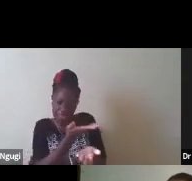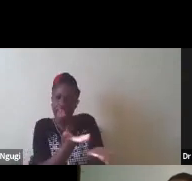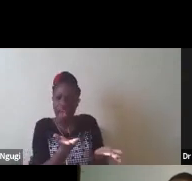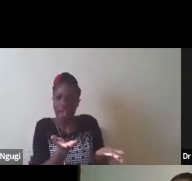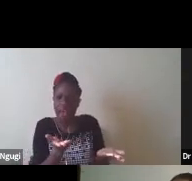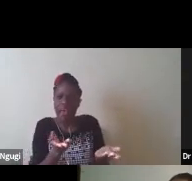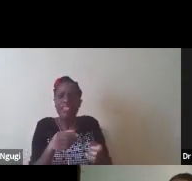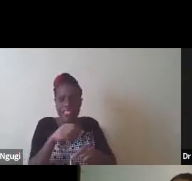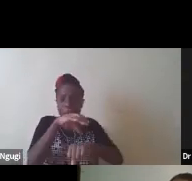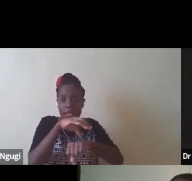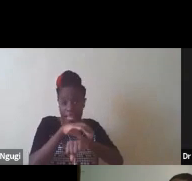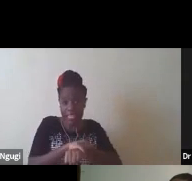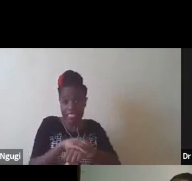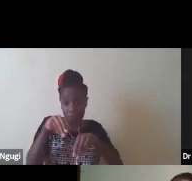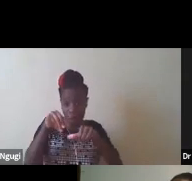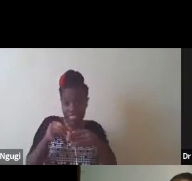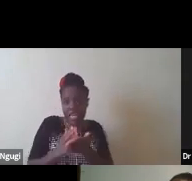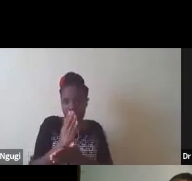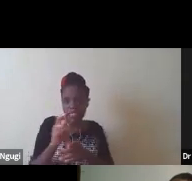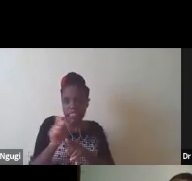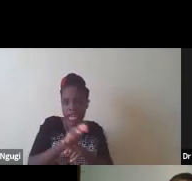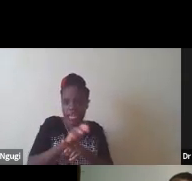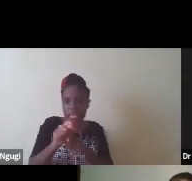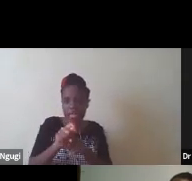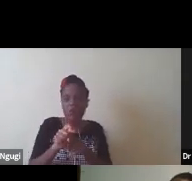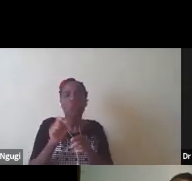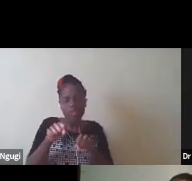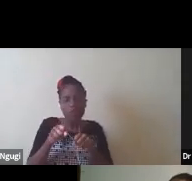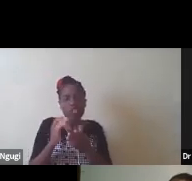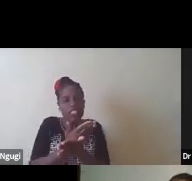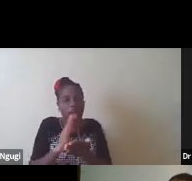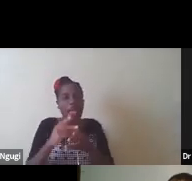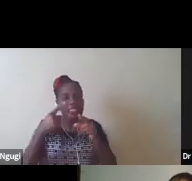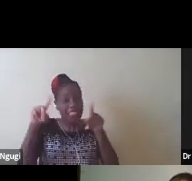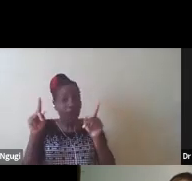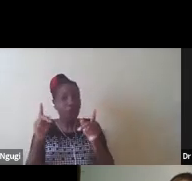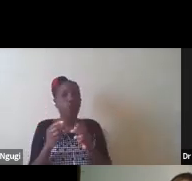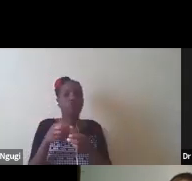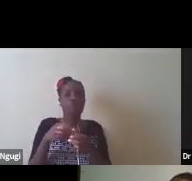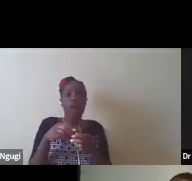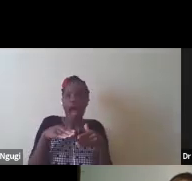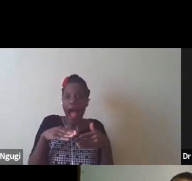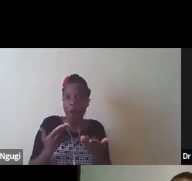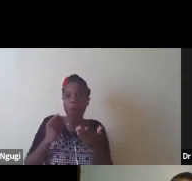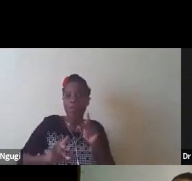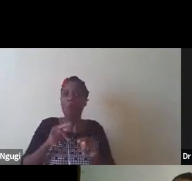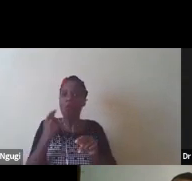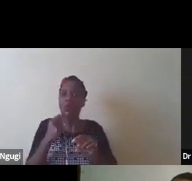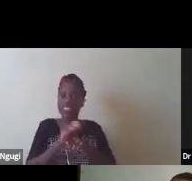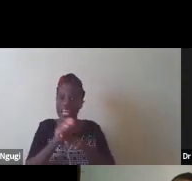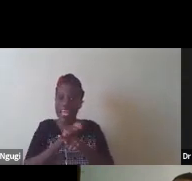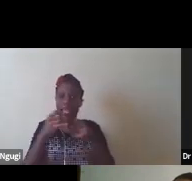all these lessons that you've implemented. Are there any specific cases you could just share with us to have a good view of what how these lessons have